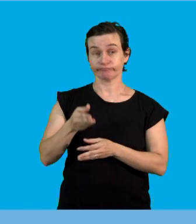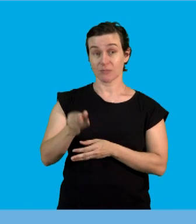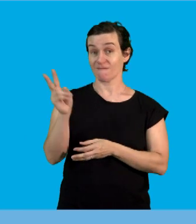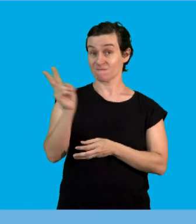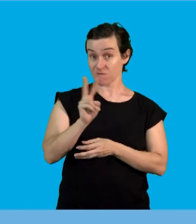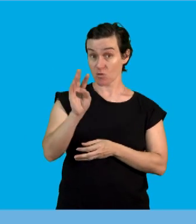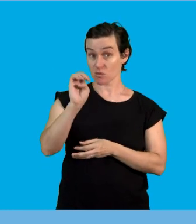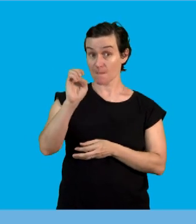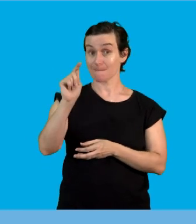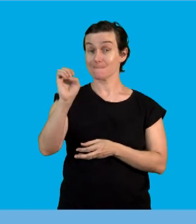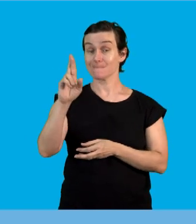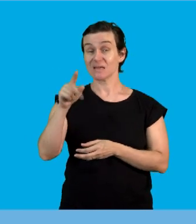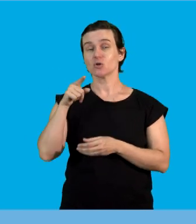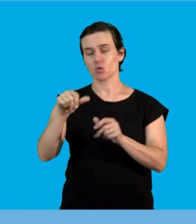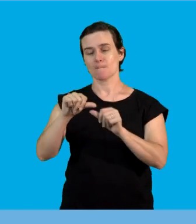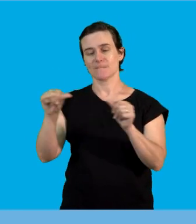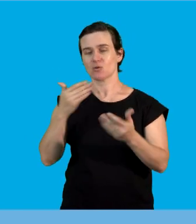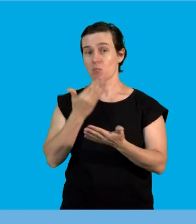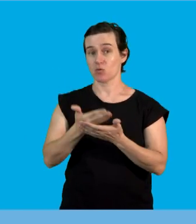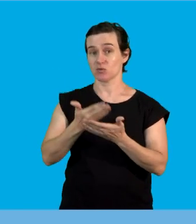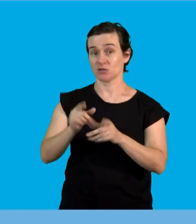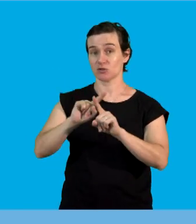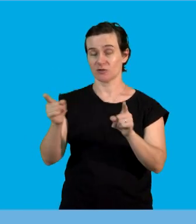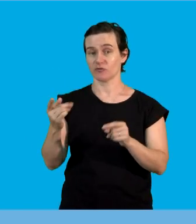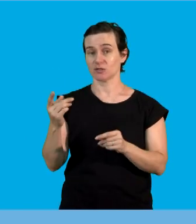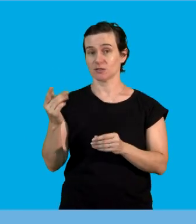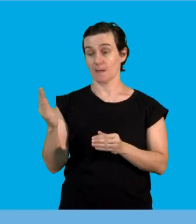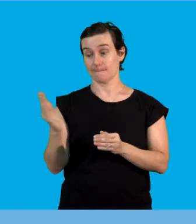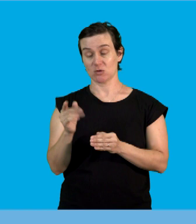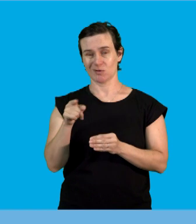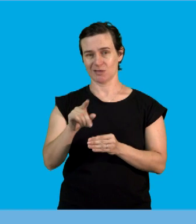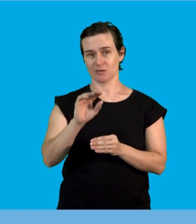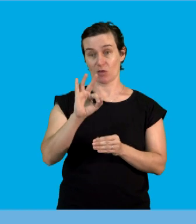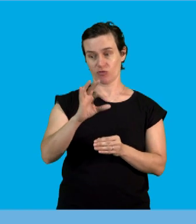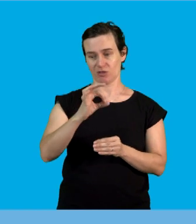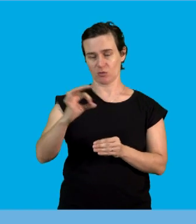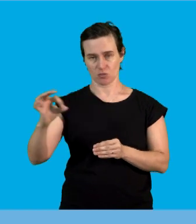voltmeter connected to measure the potential difference across the 3 cells.